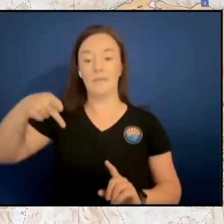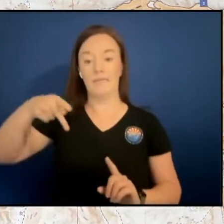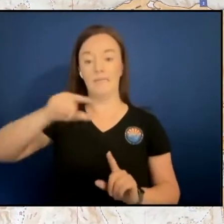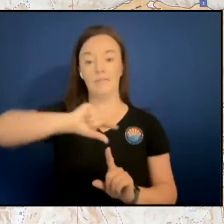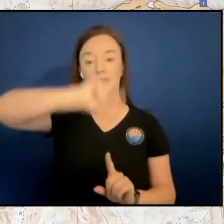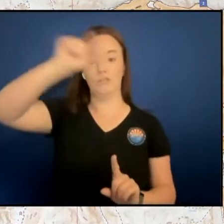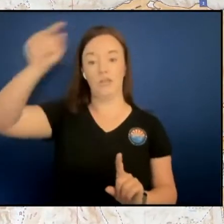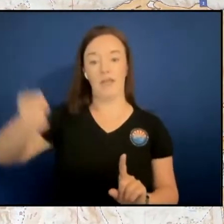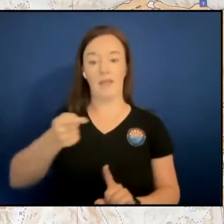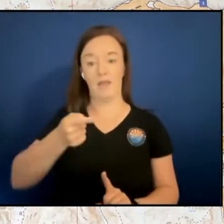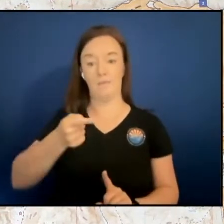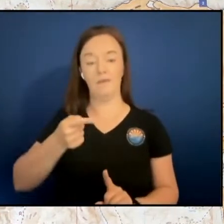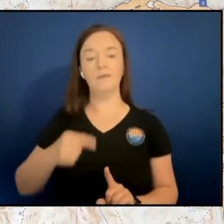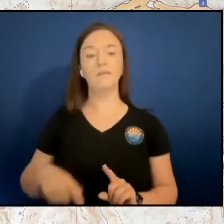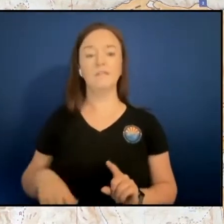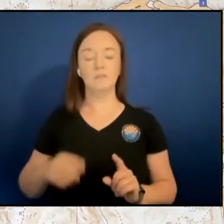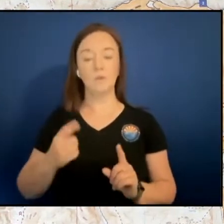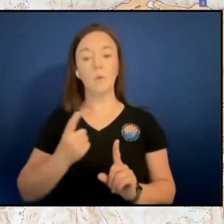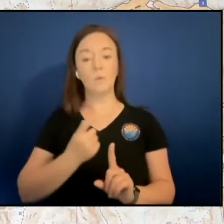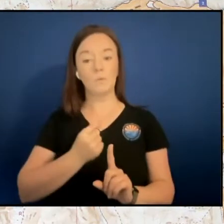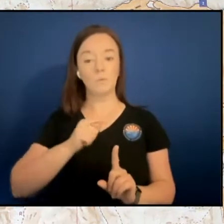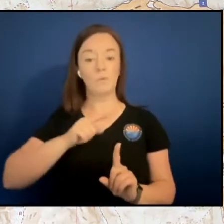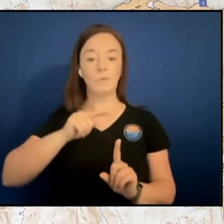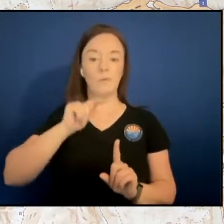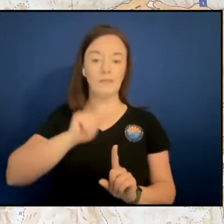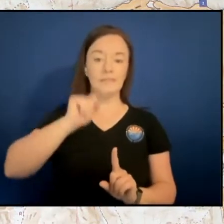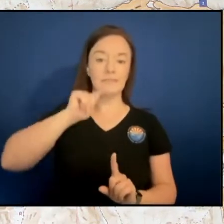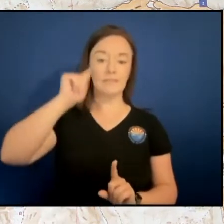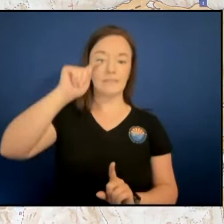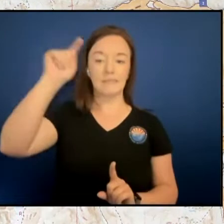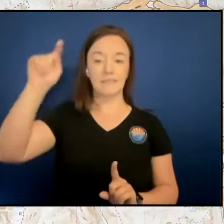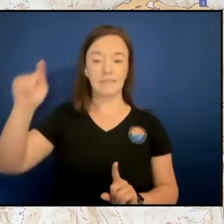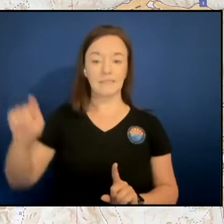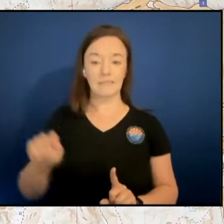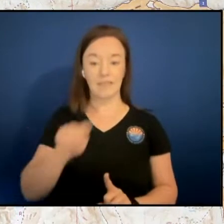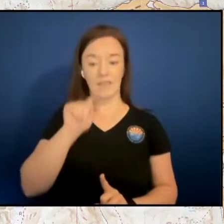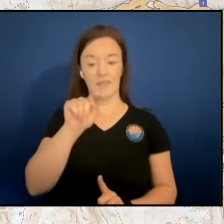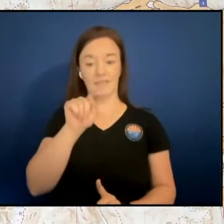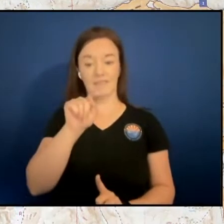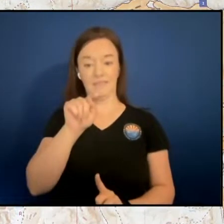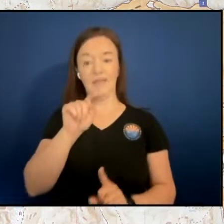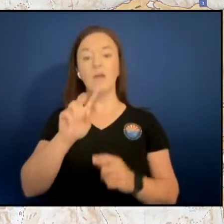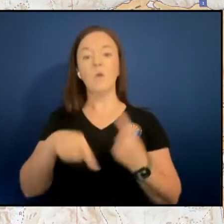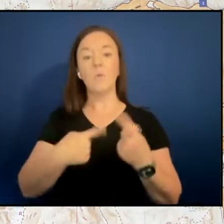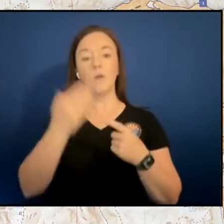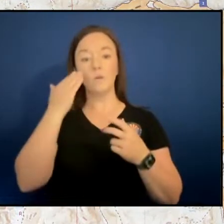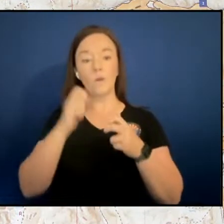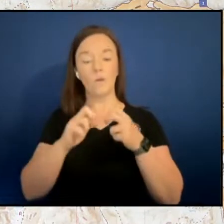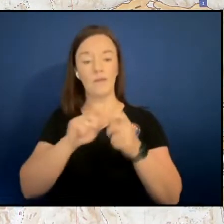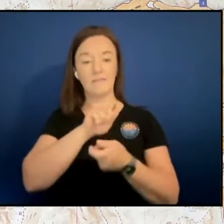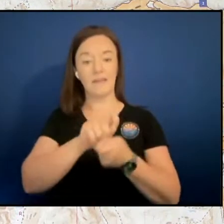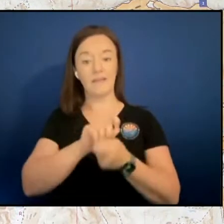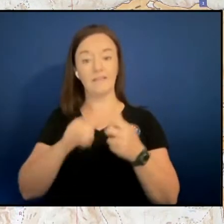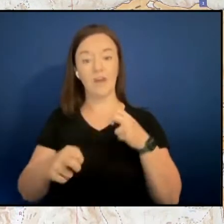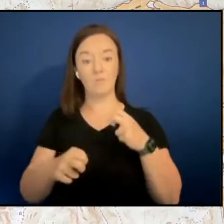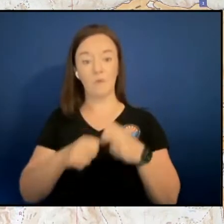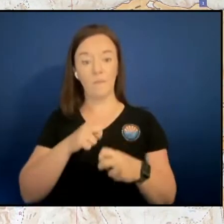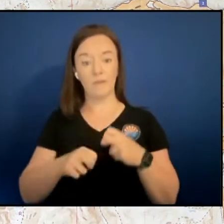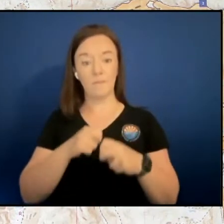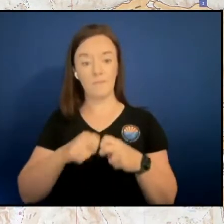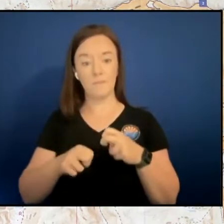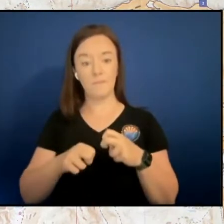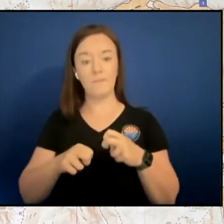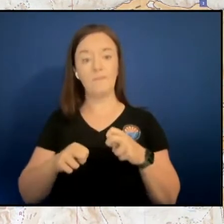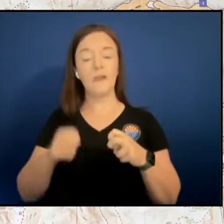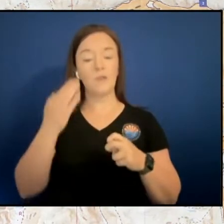do that, do this, do that, and you get all the way around it. And when you know exactly what the problem is, and you know exactly what it is that you need to